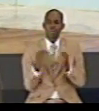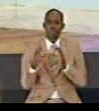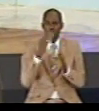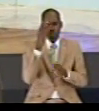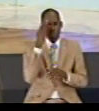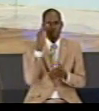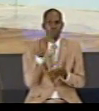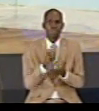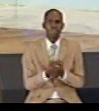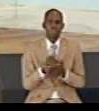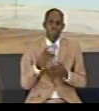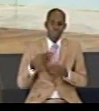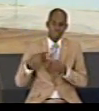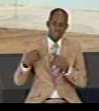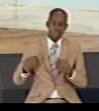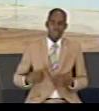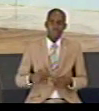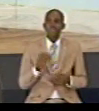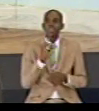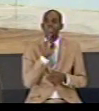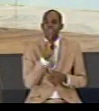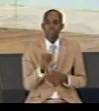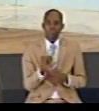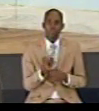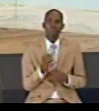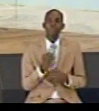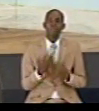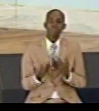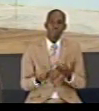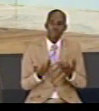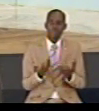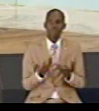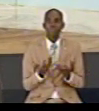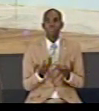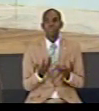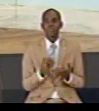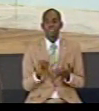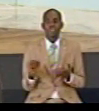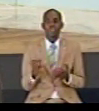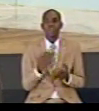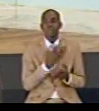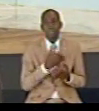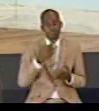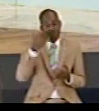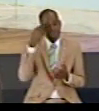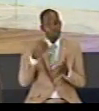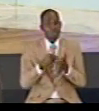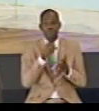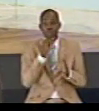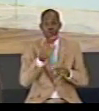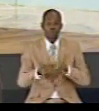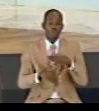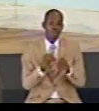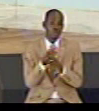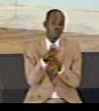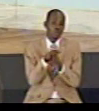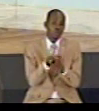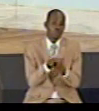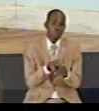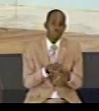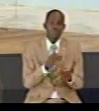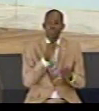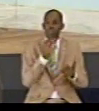that the heart is panting and longing? Because it's not walking slowly. It's not